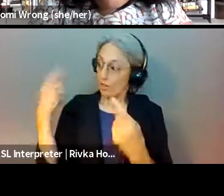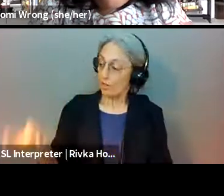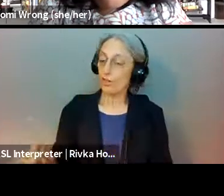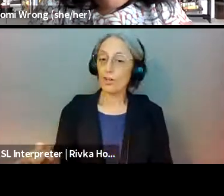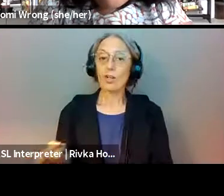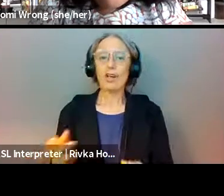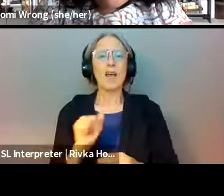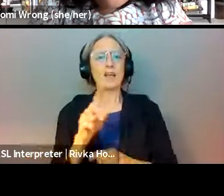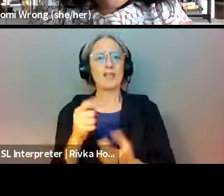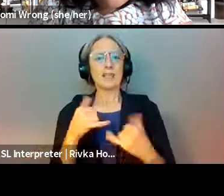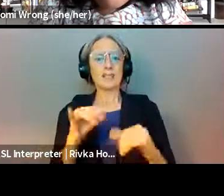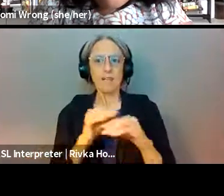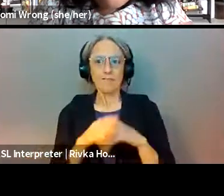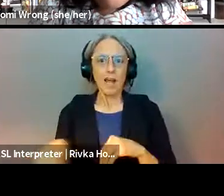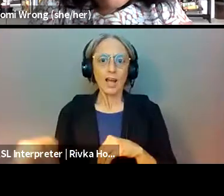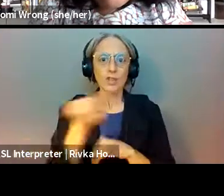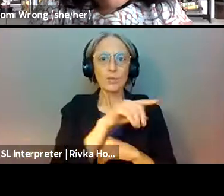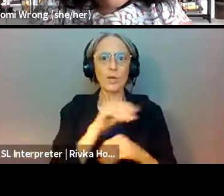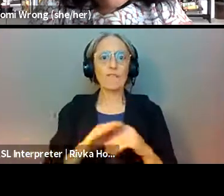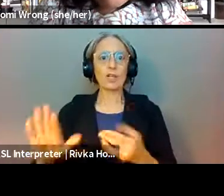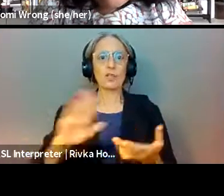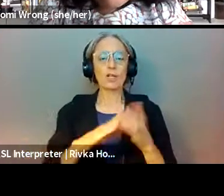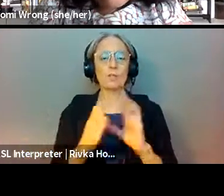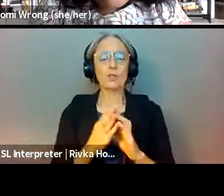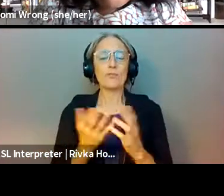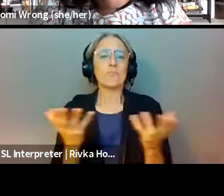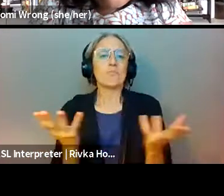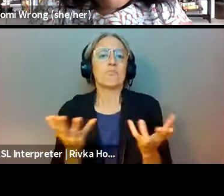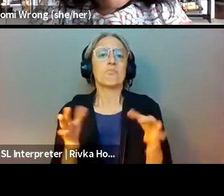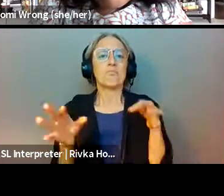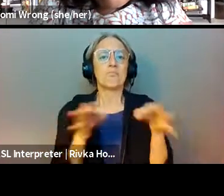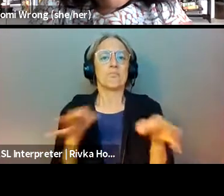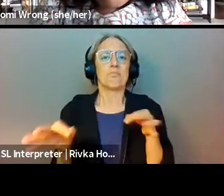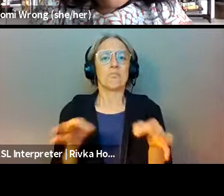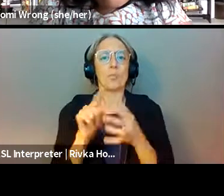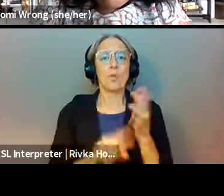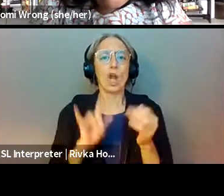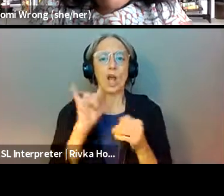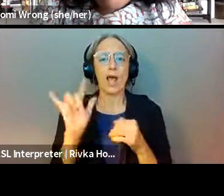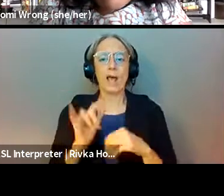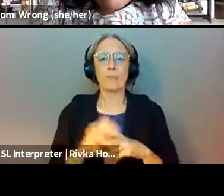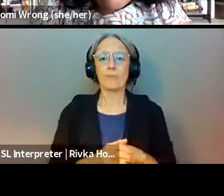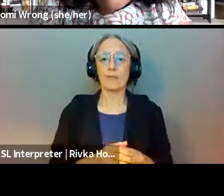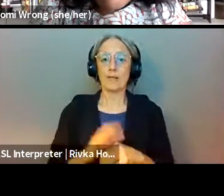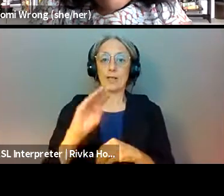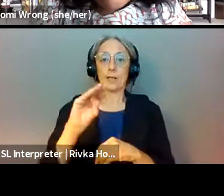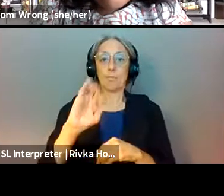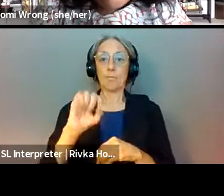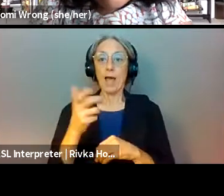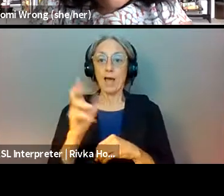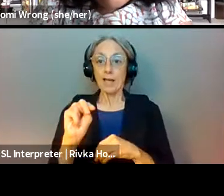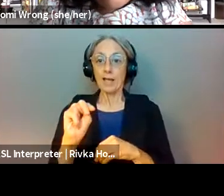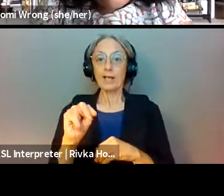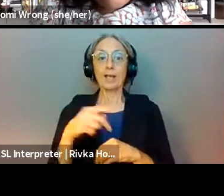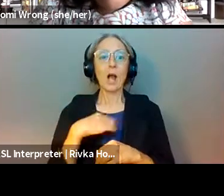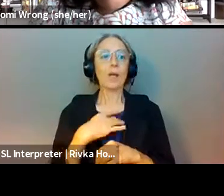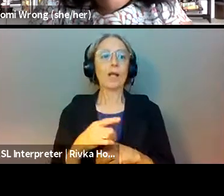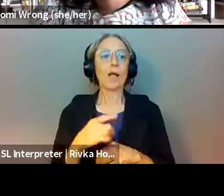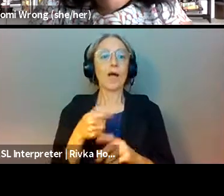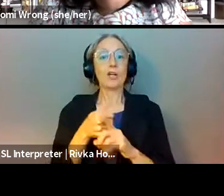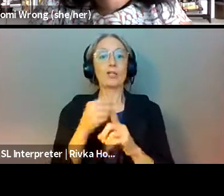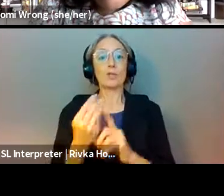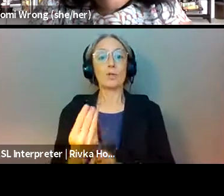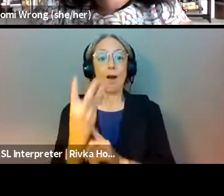you and your community? And I'd love for Megan to come on and speak about